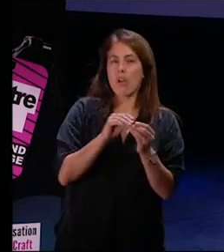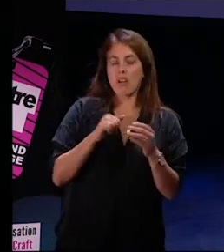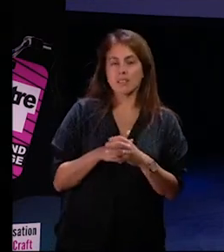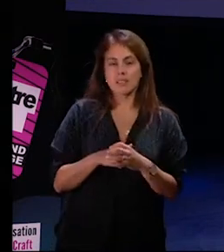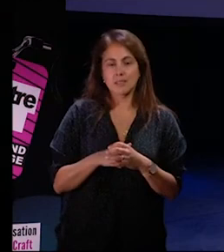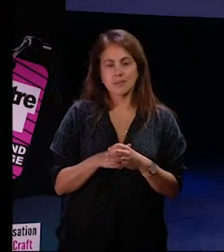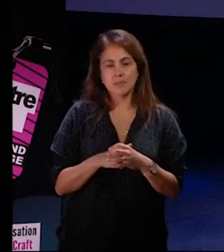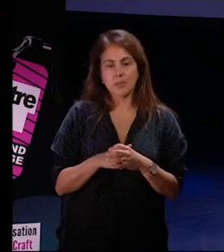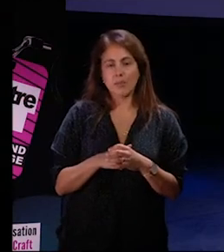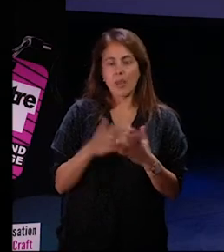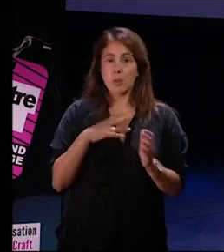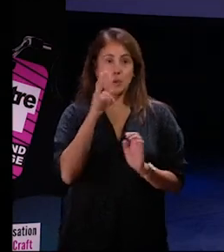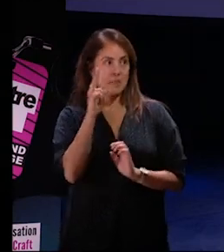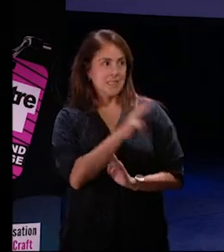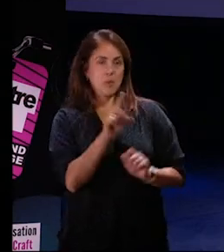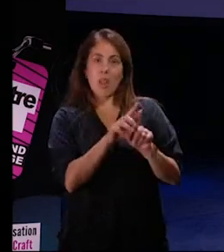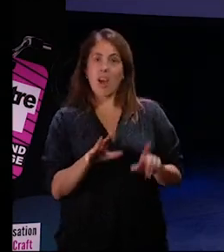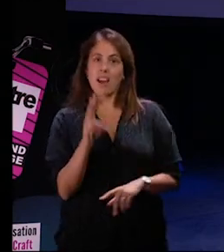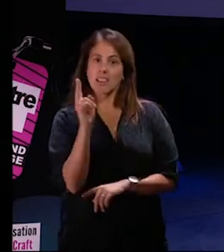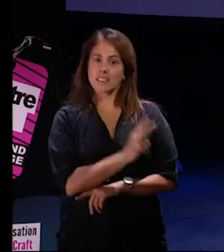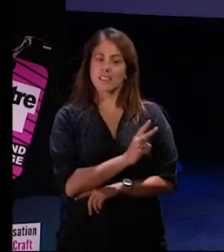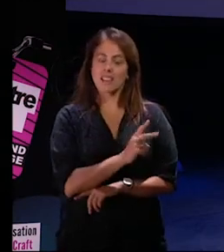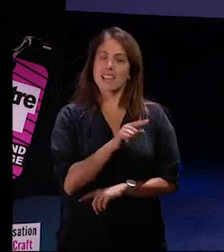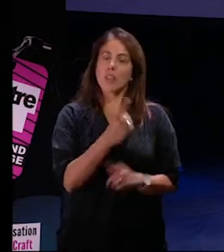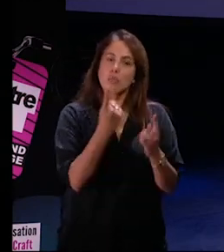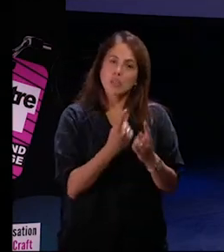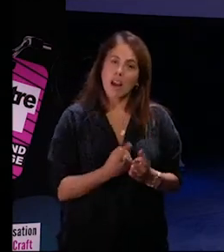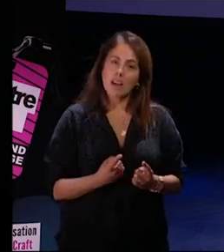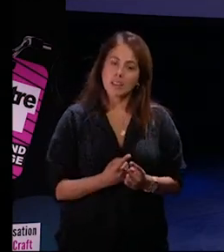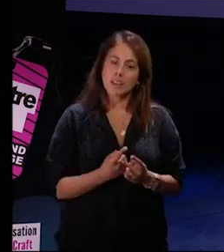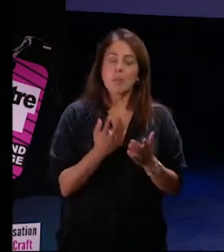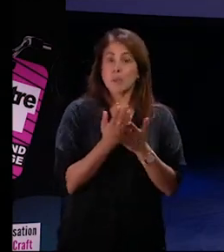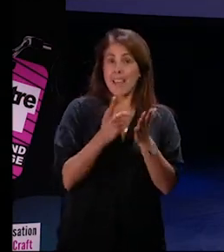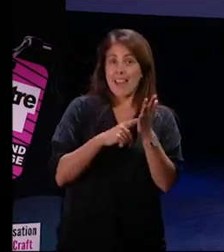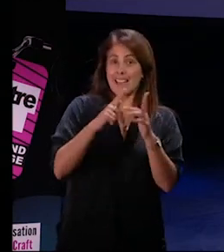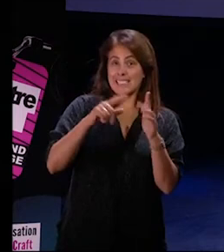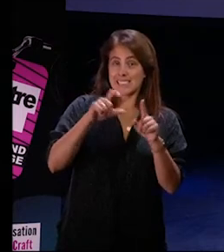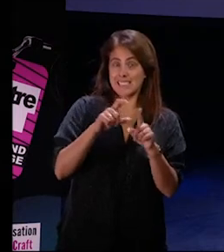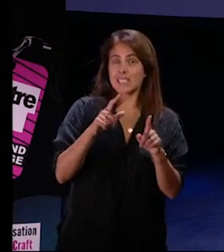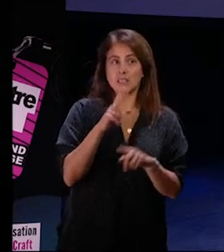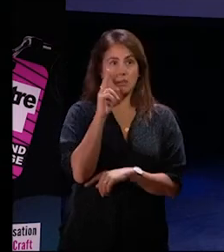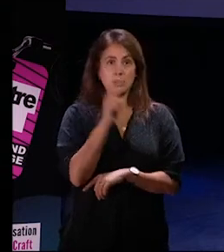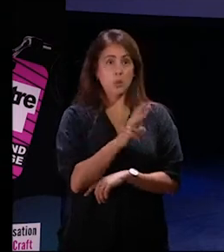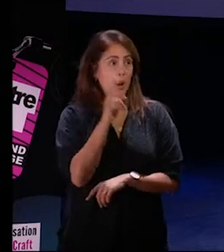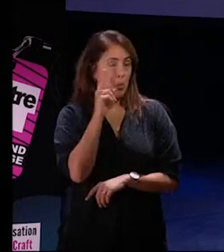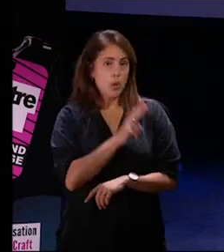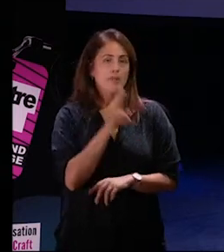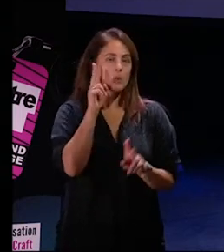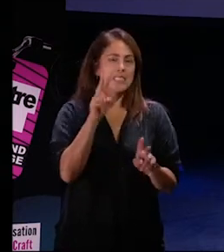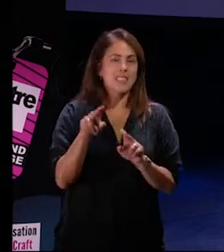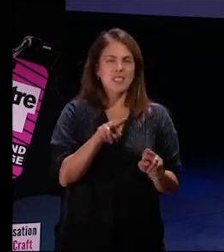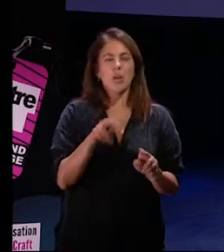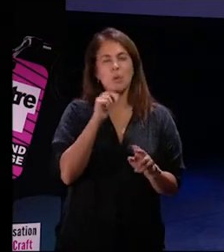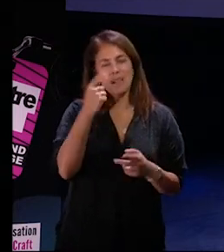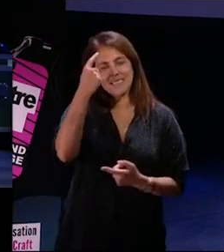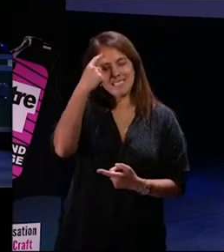and I just thought I'd give you the opportunity to see what that actually is as a product, because it's effectively, it's an LED volume that you can sit in. If we'd seen the video, it would have made far